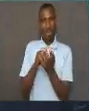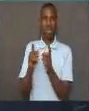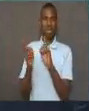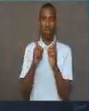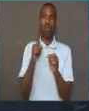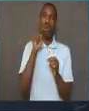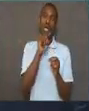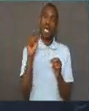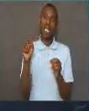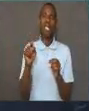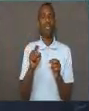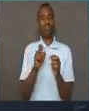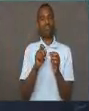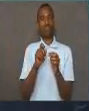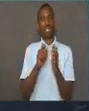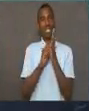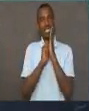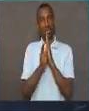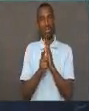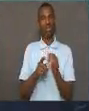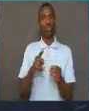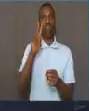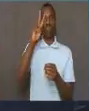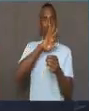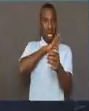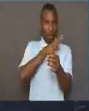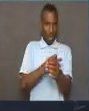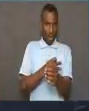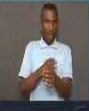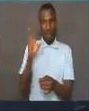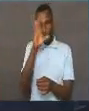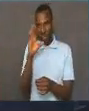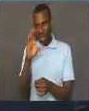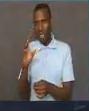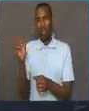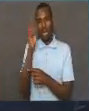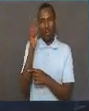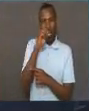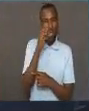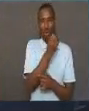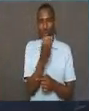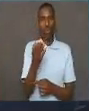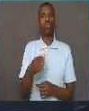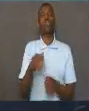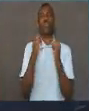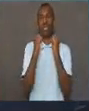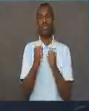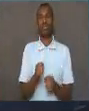You can find examples of couples in many everyday